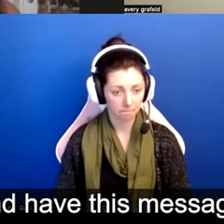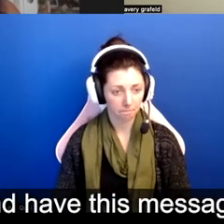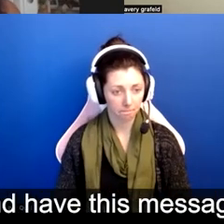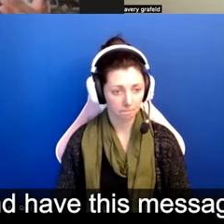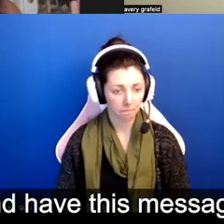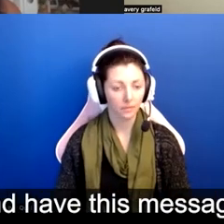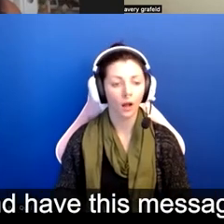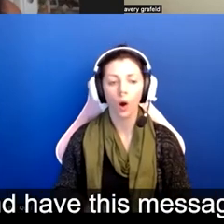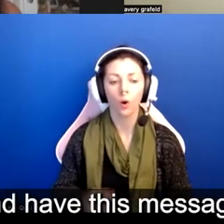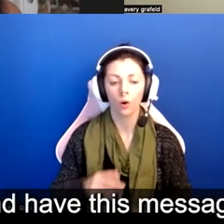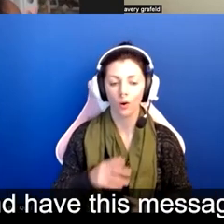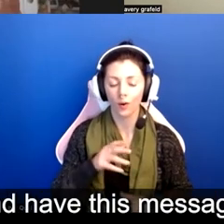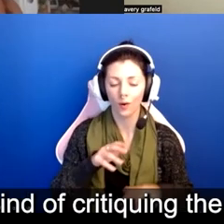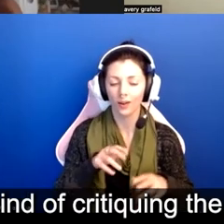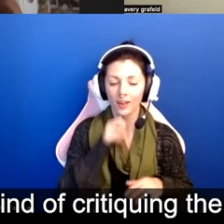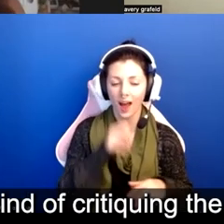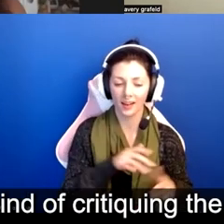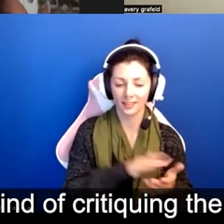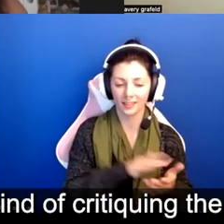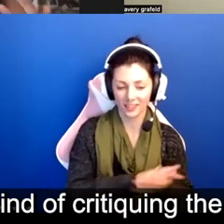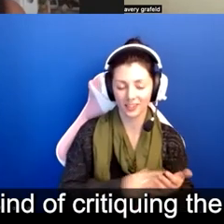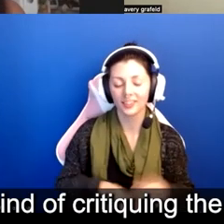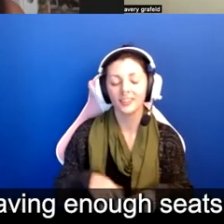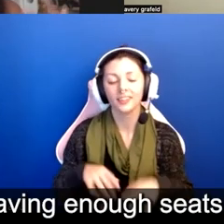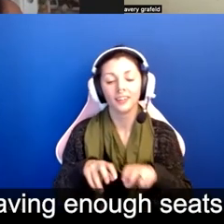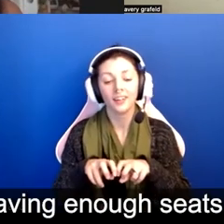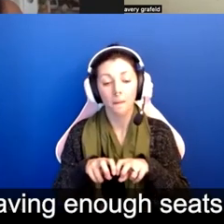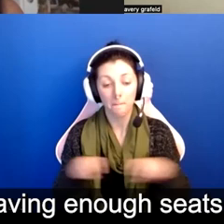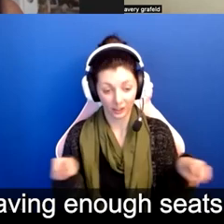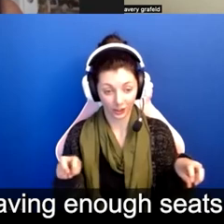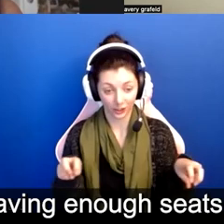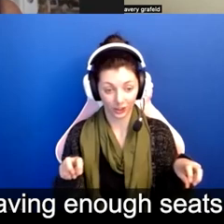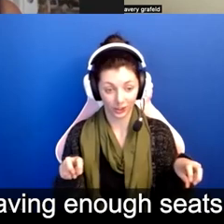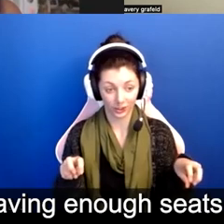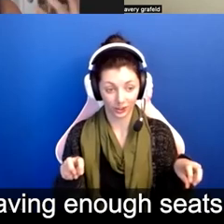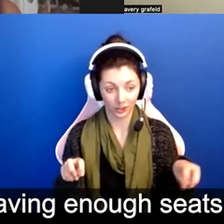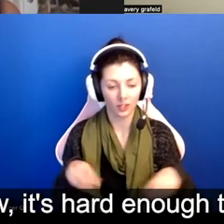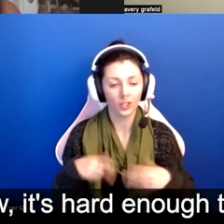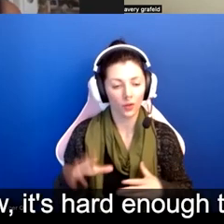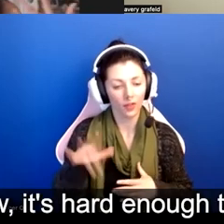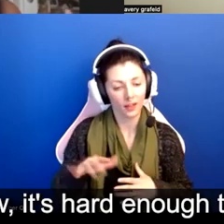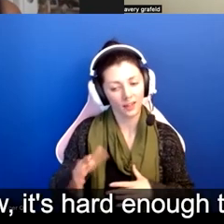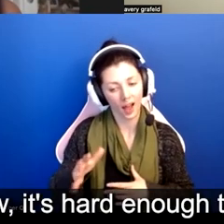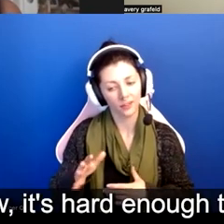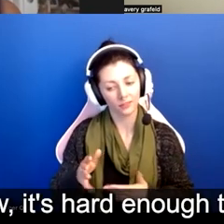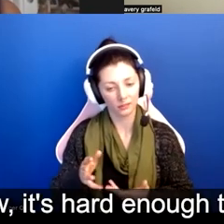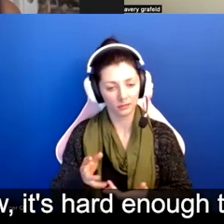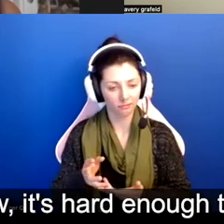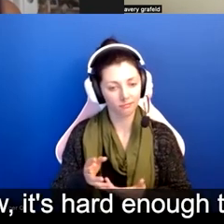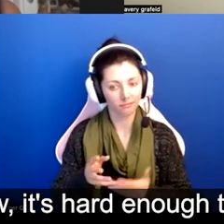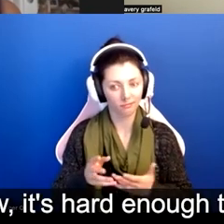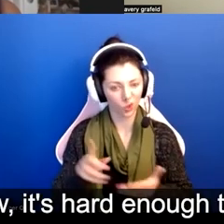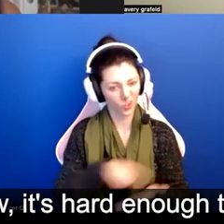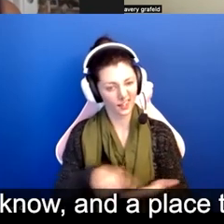bench and have this message, you know, that's kind of critiquing the museum for not having enough seats, for saying, you know, it's hard enough to get